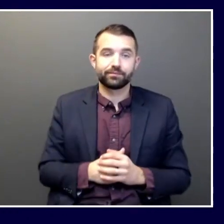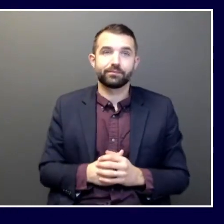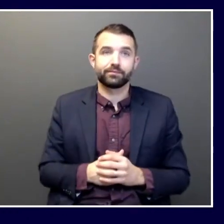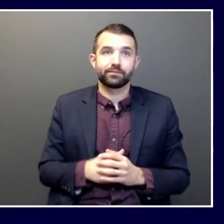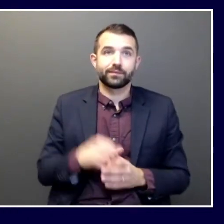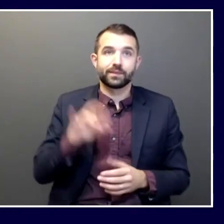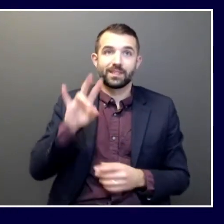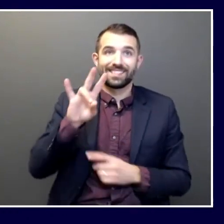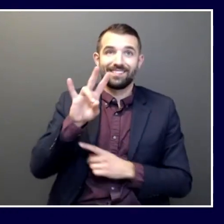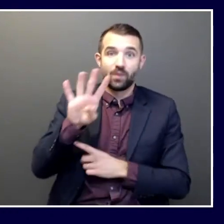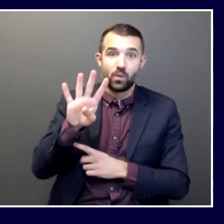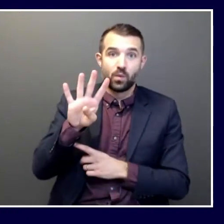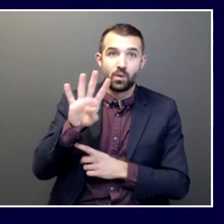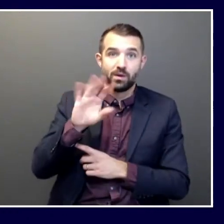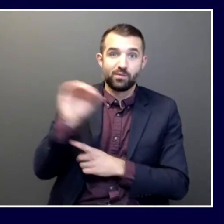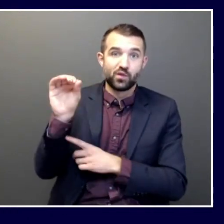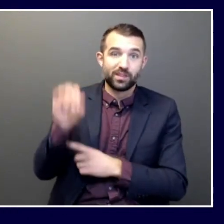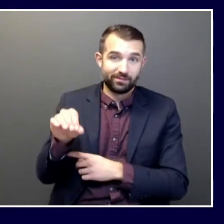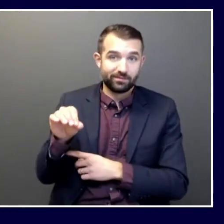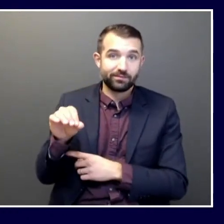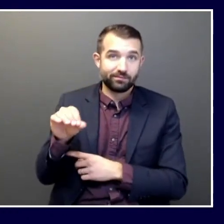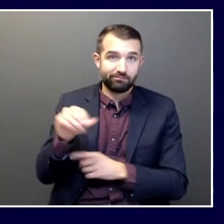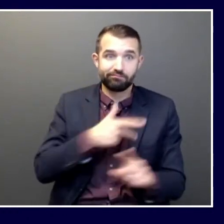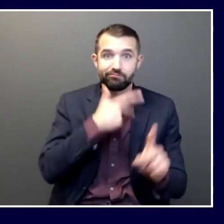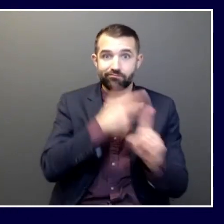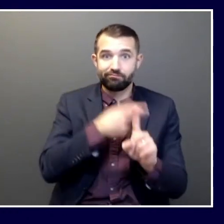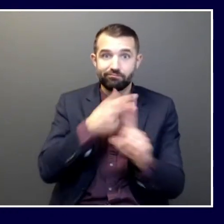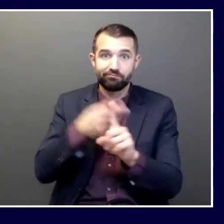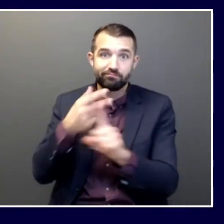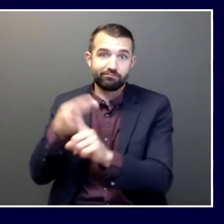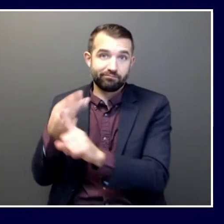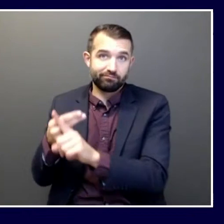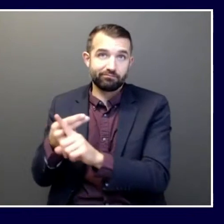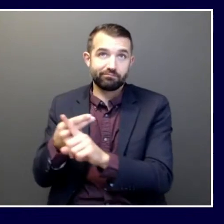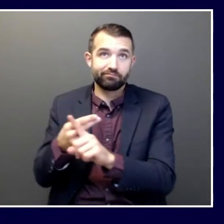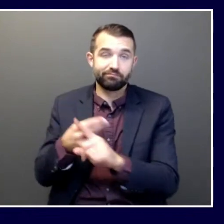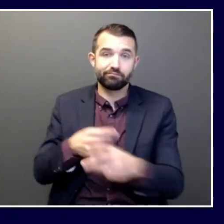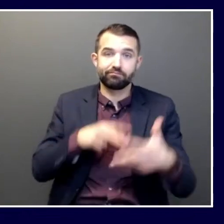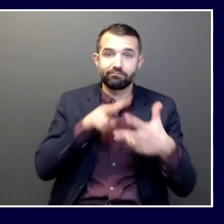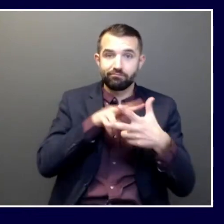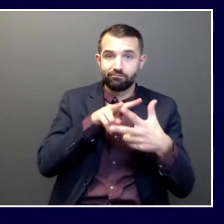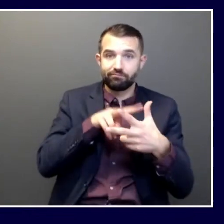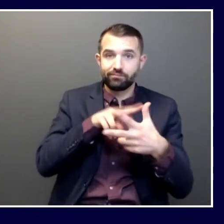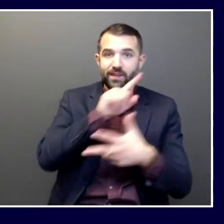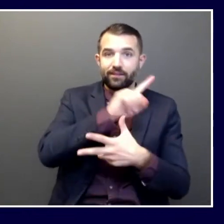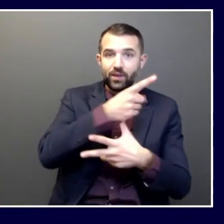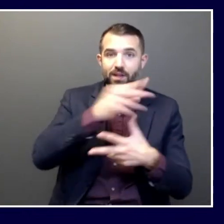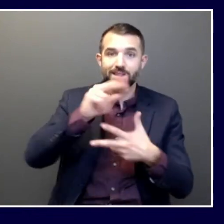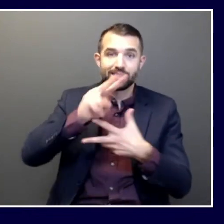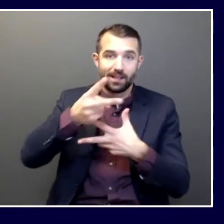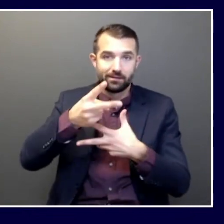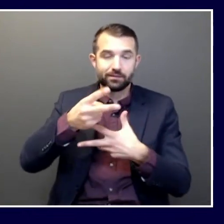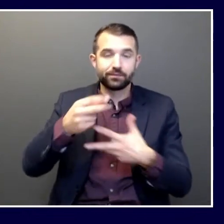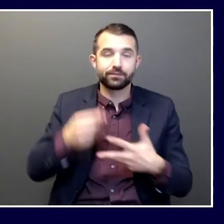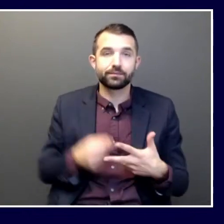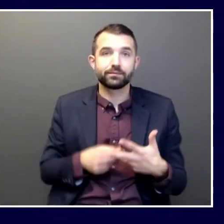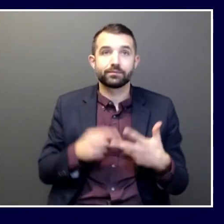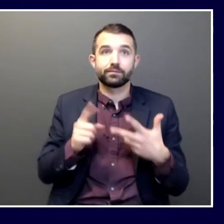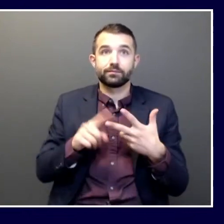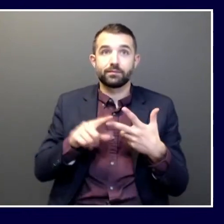74% of the shots that have been given in Maine are primary series, first or second, and 26%